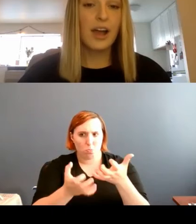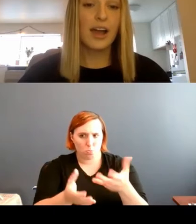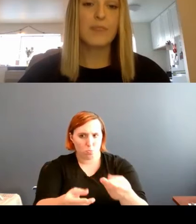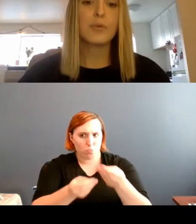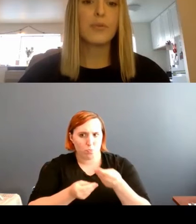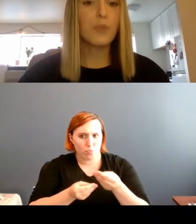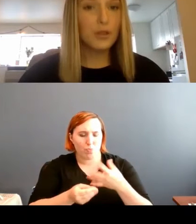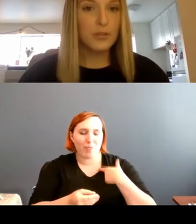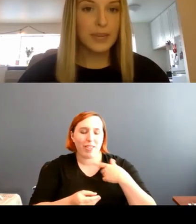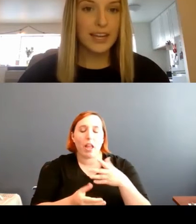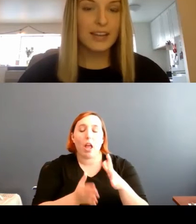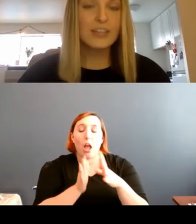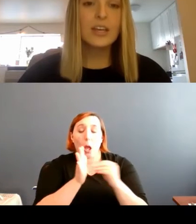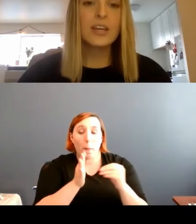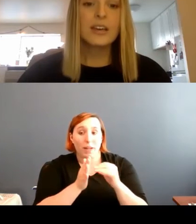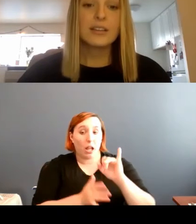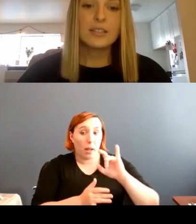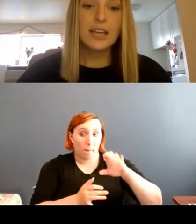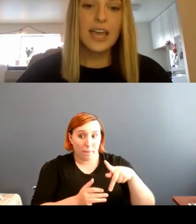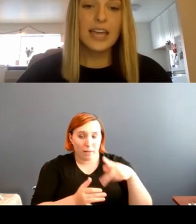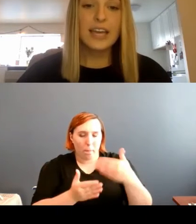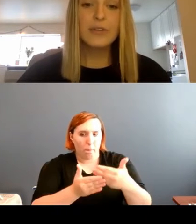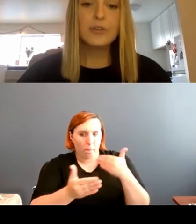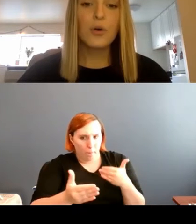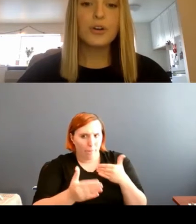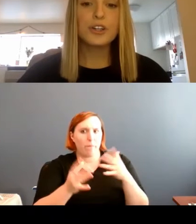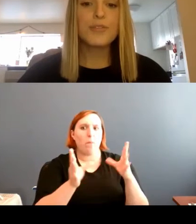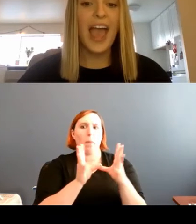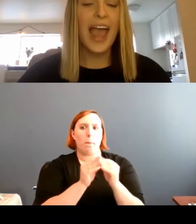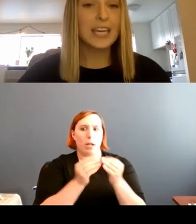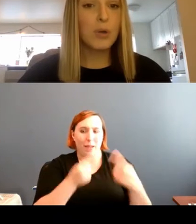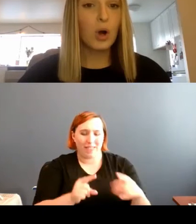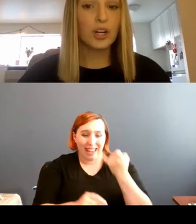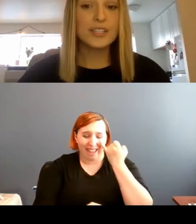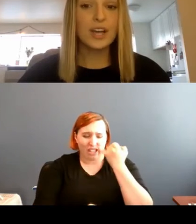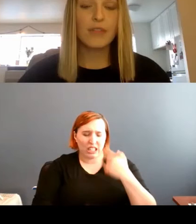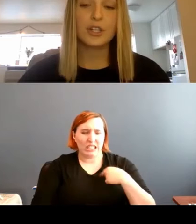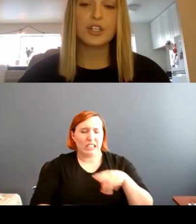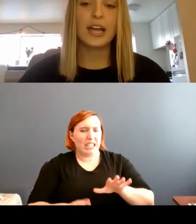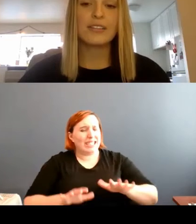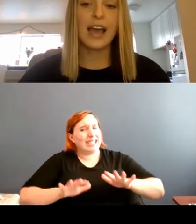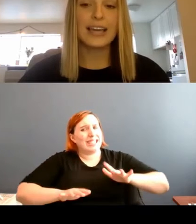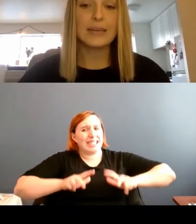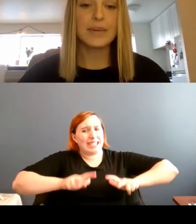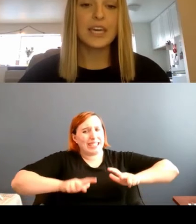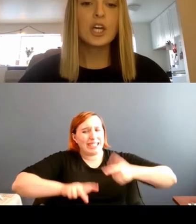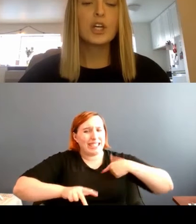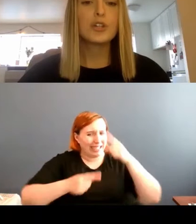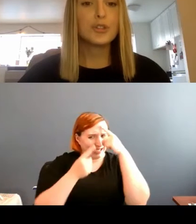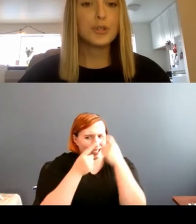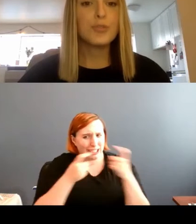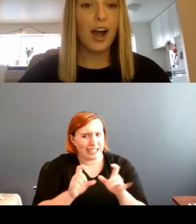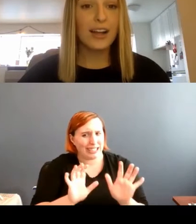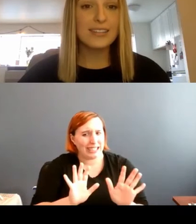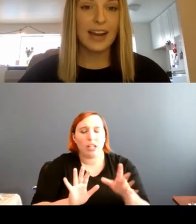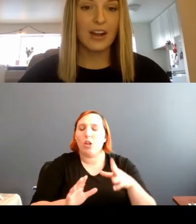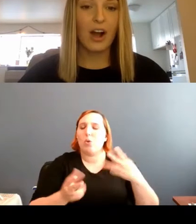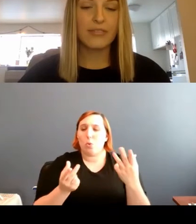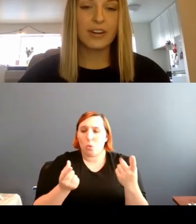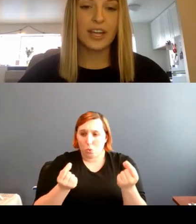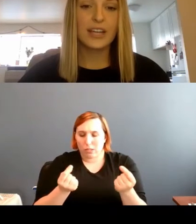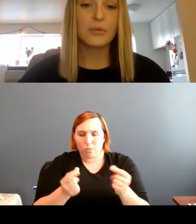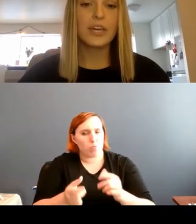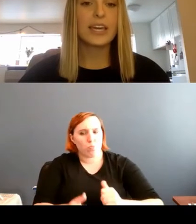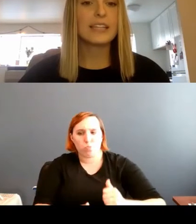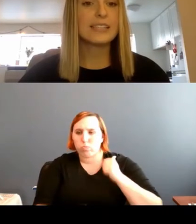IEP before the meeting. And if you don't agree with any part of your child's IEP, do not sign